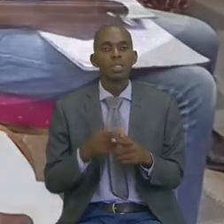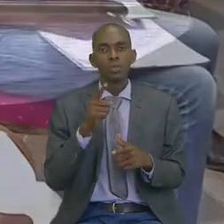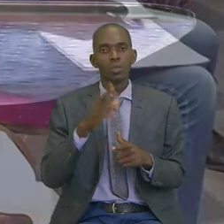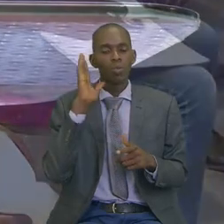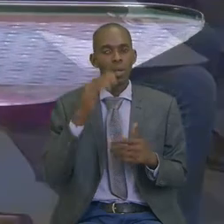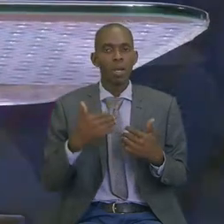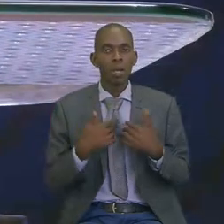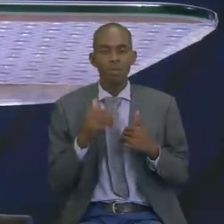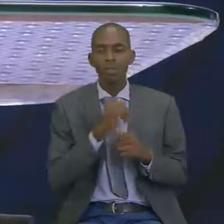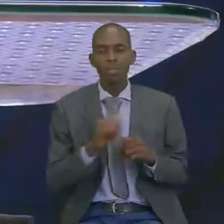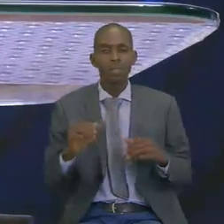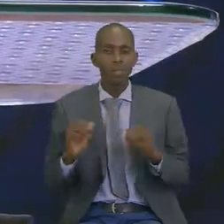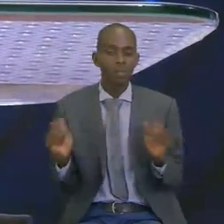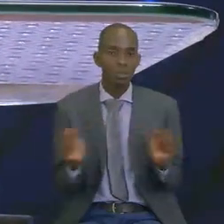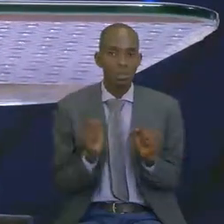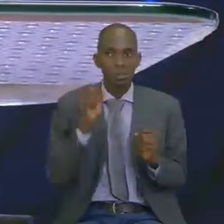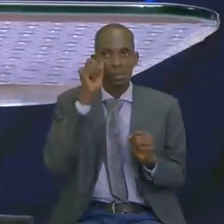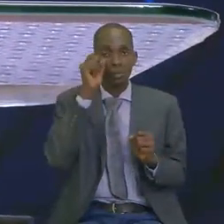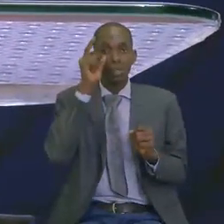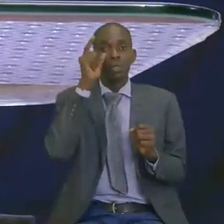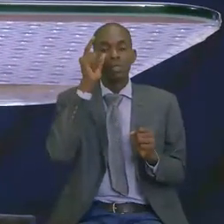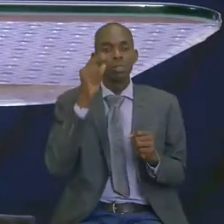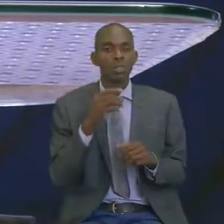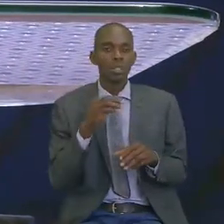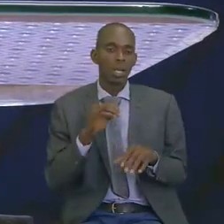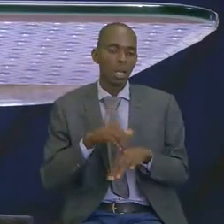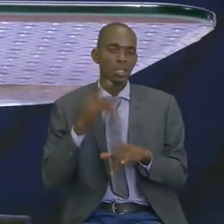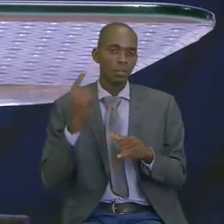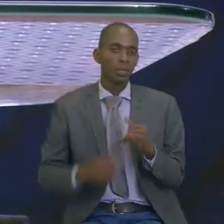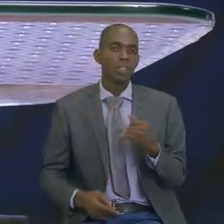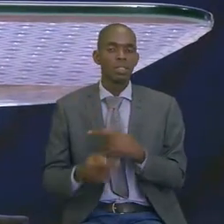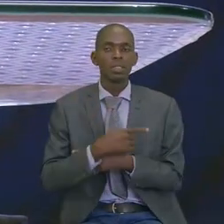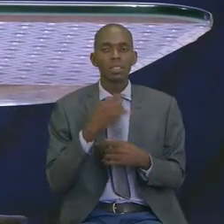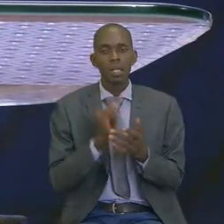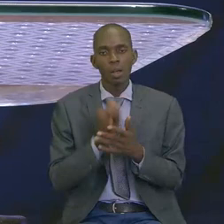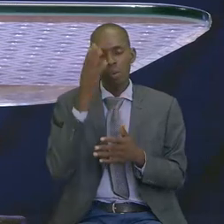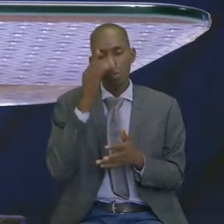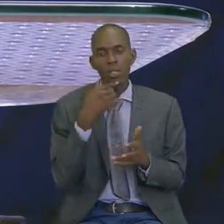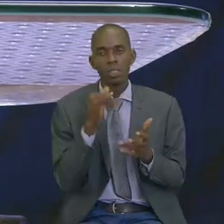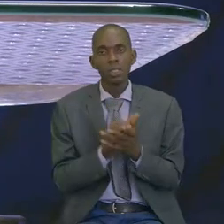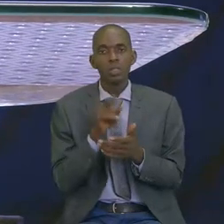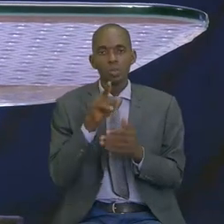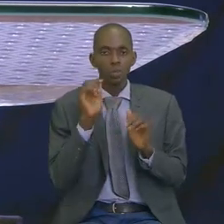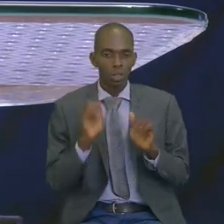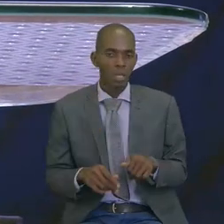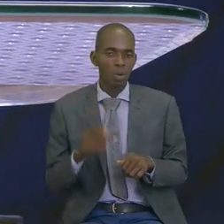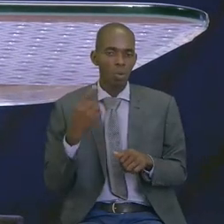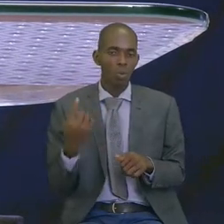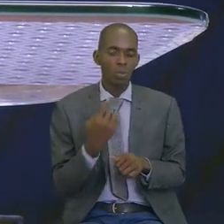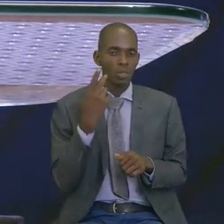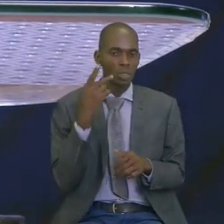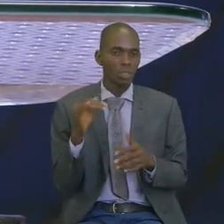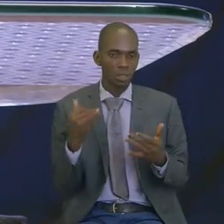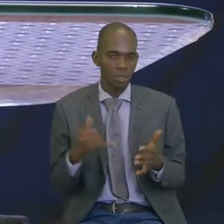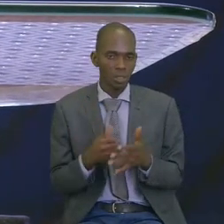shocking disappointment in the final day. That's why it says now that we can reason, now that we know that the destruction is coming,